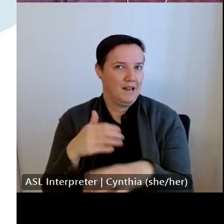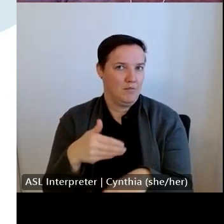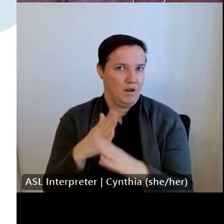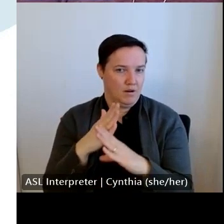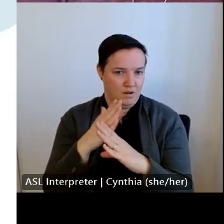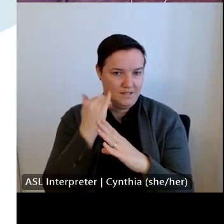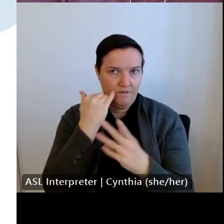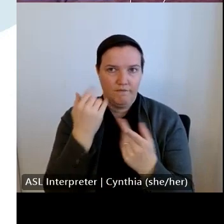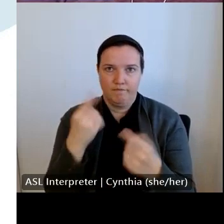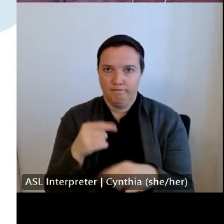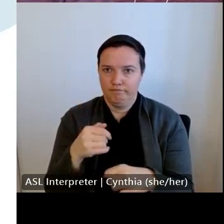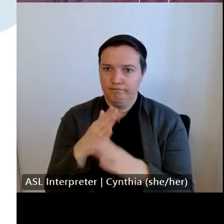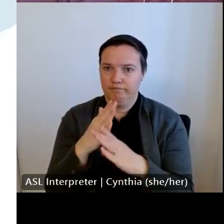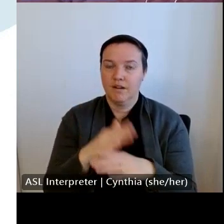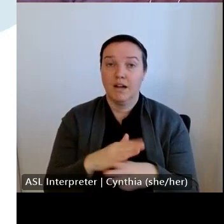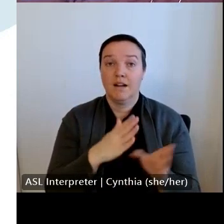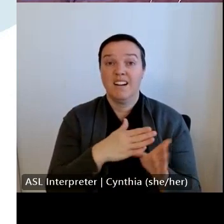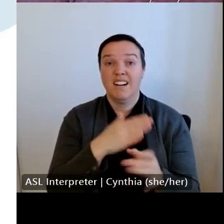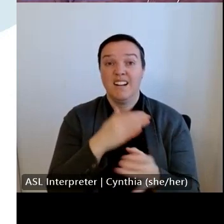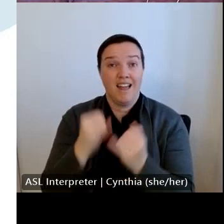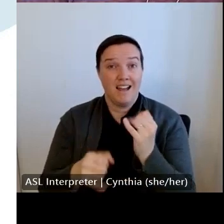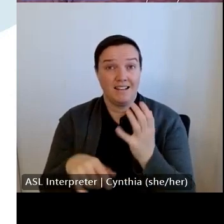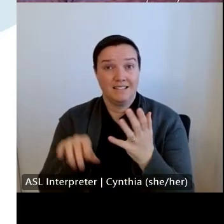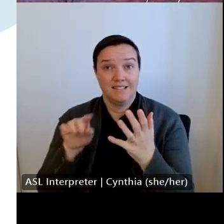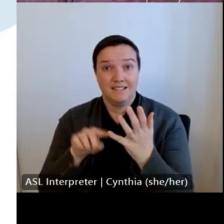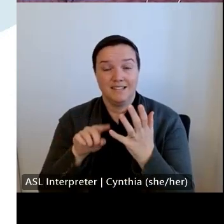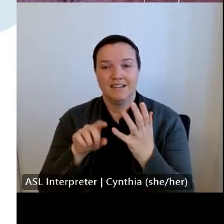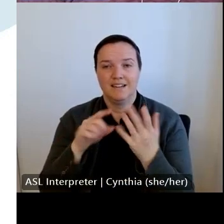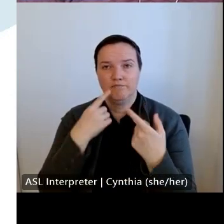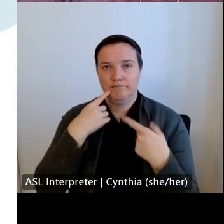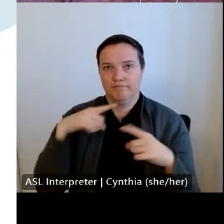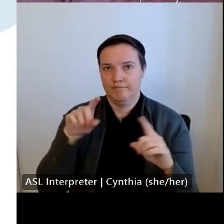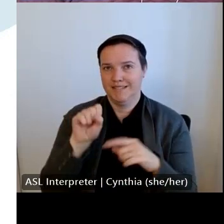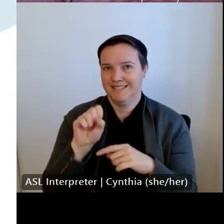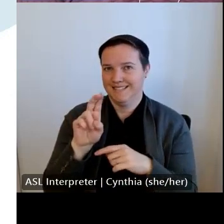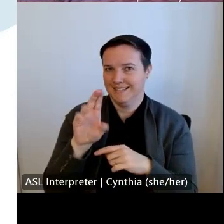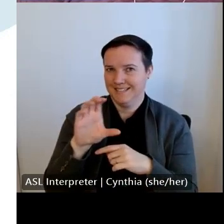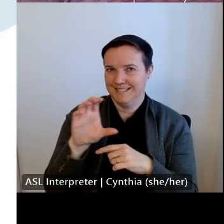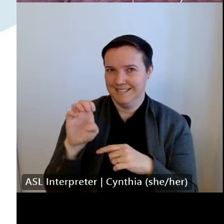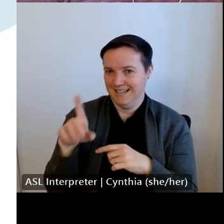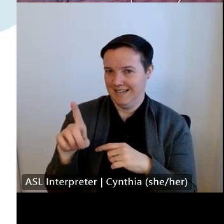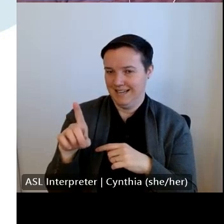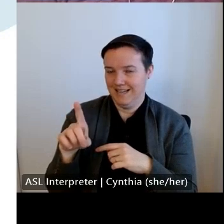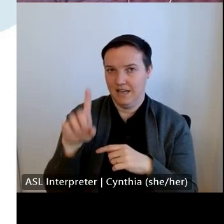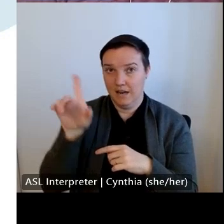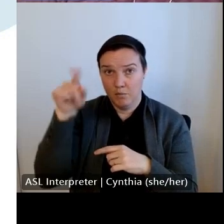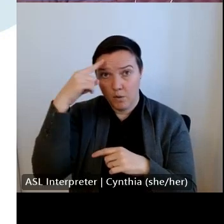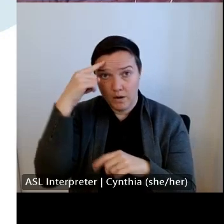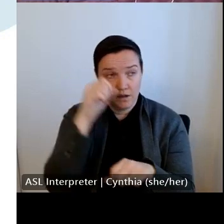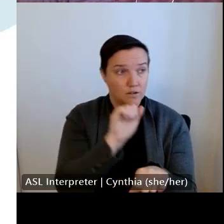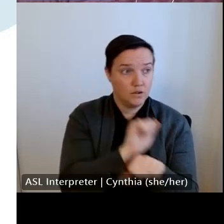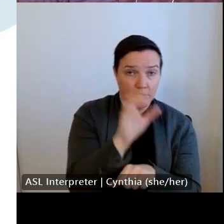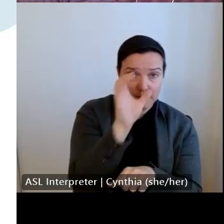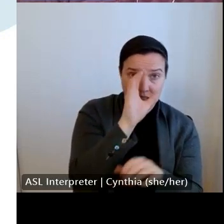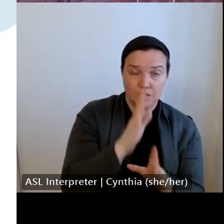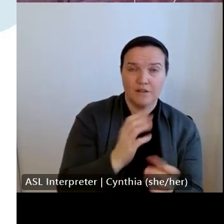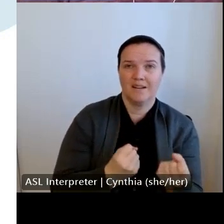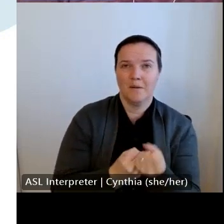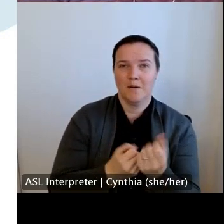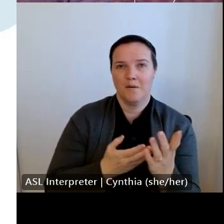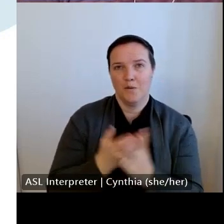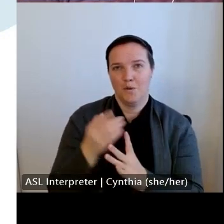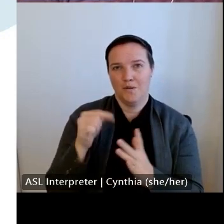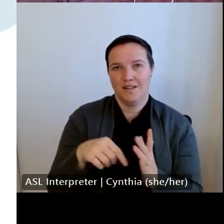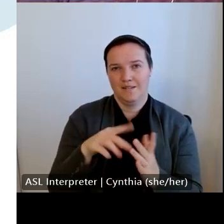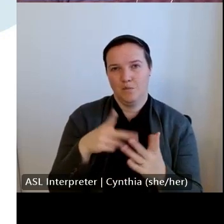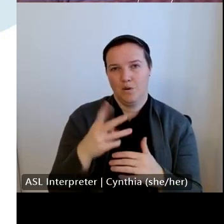And then succeed. Last step. Employers and job seekers with disabilities are supported with My Job Match